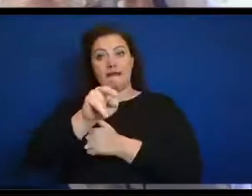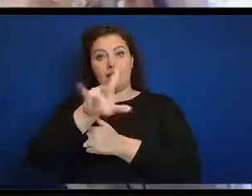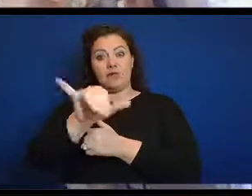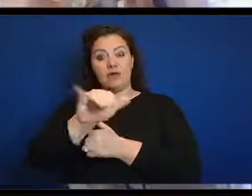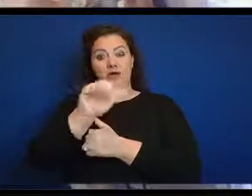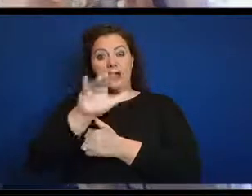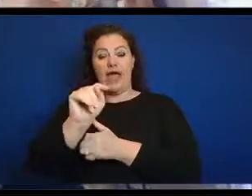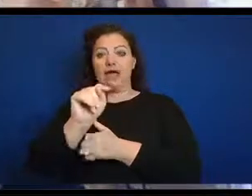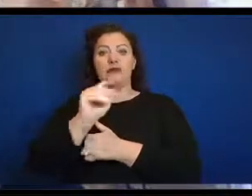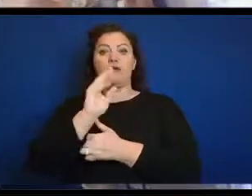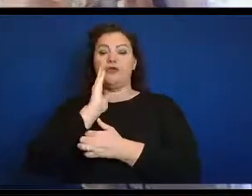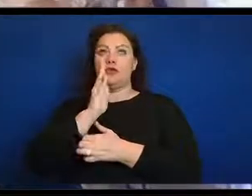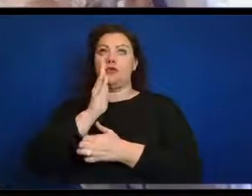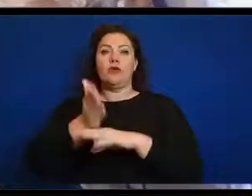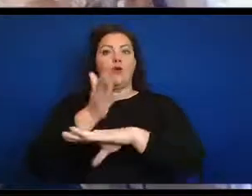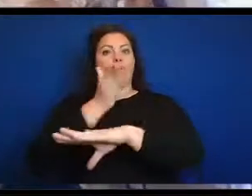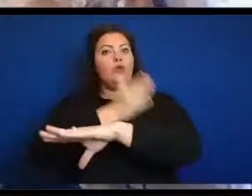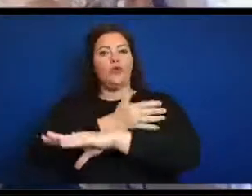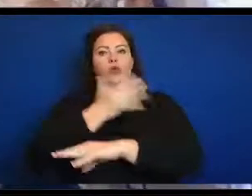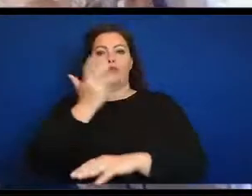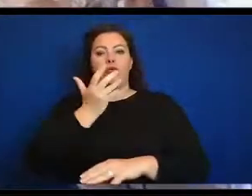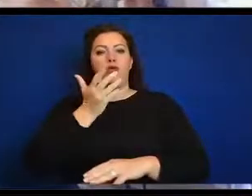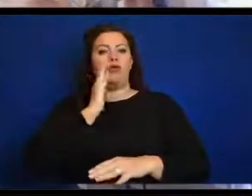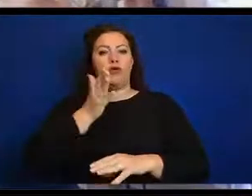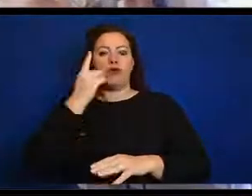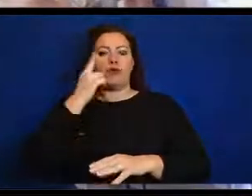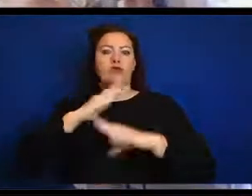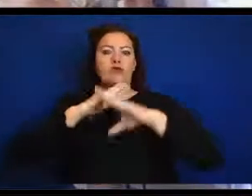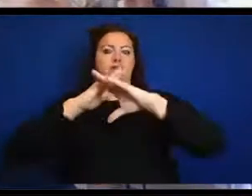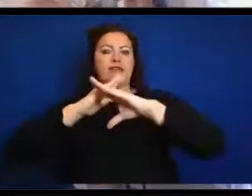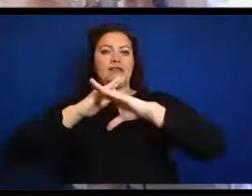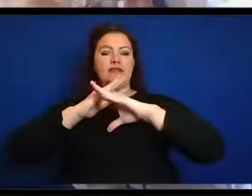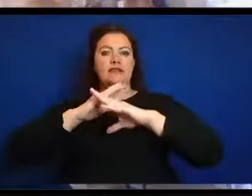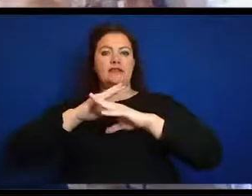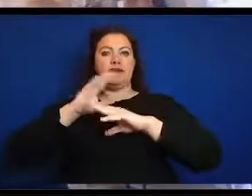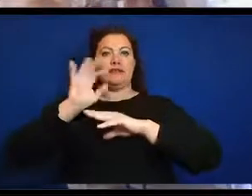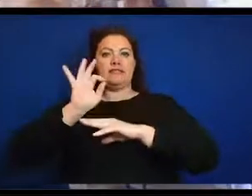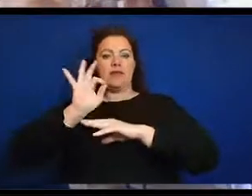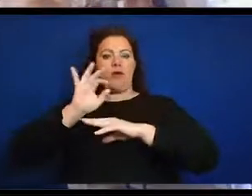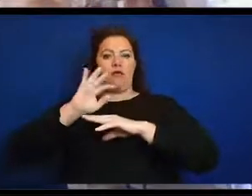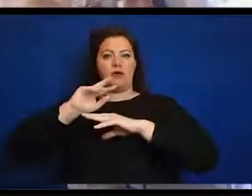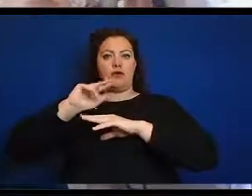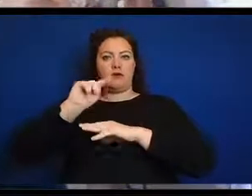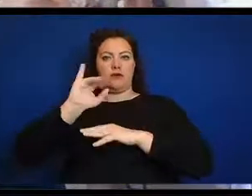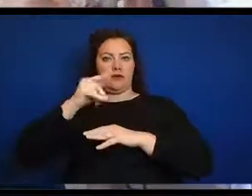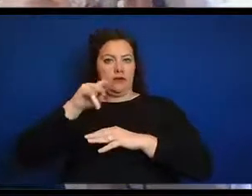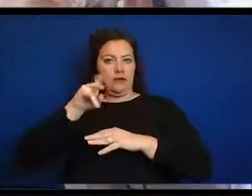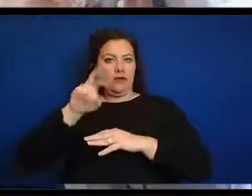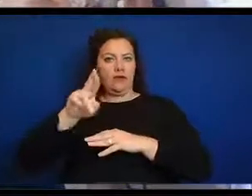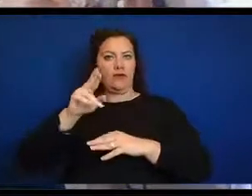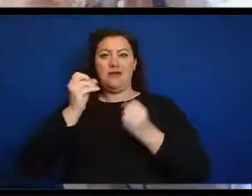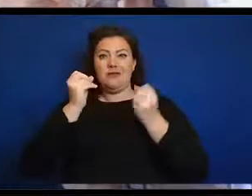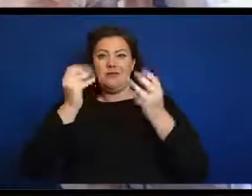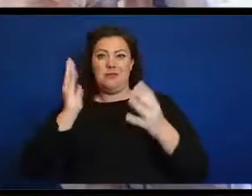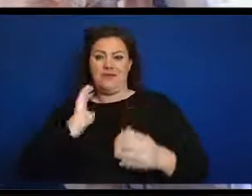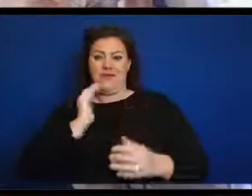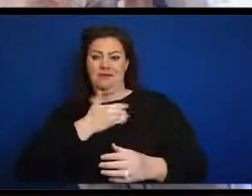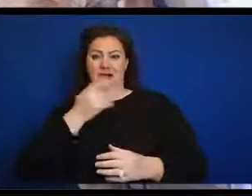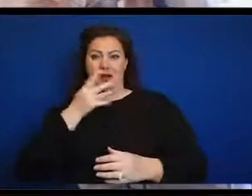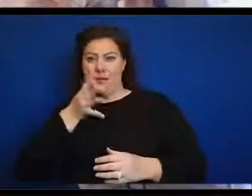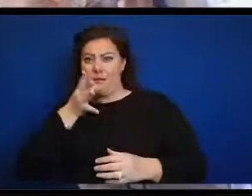stop tipovers. Some of the parents in our group have been advocating for tipover prevention for well over a decade, some almost